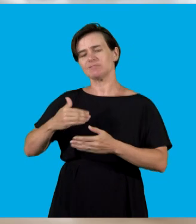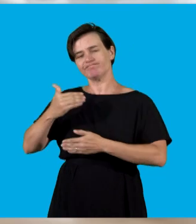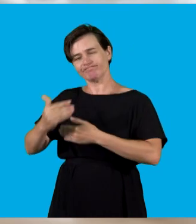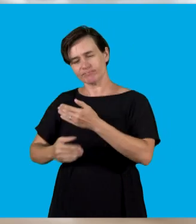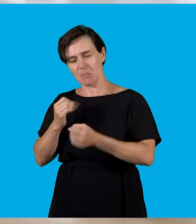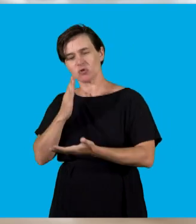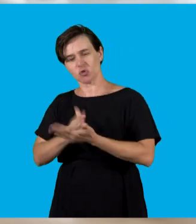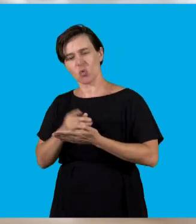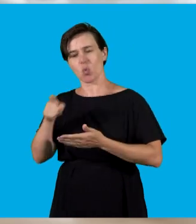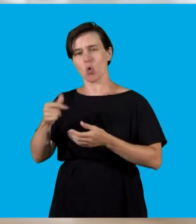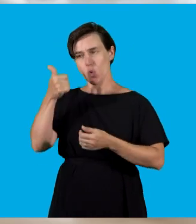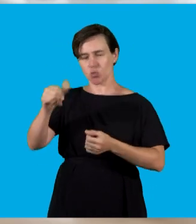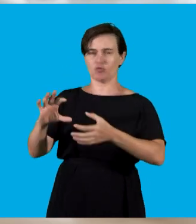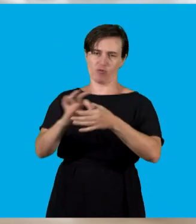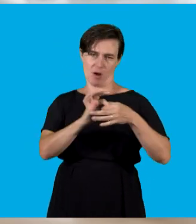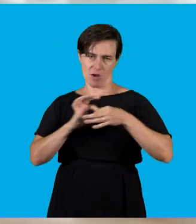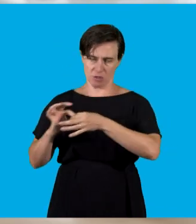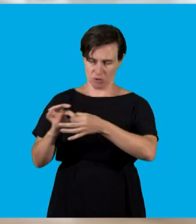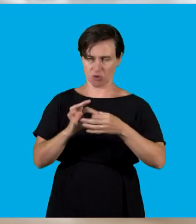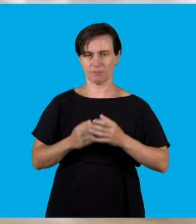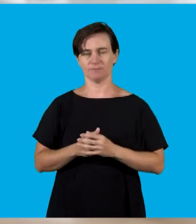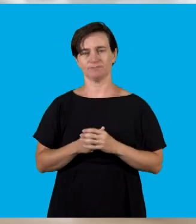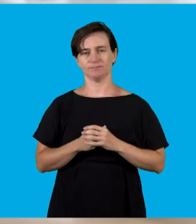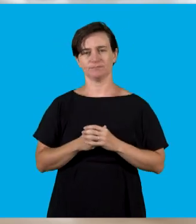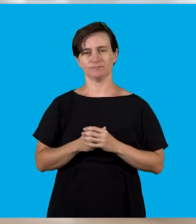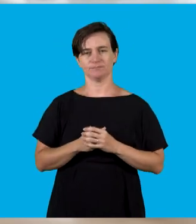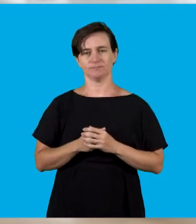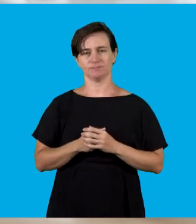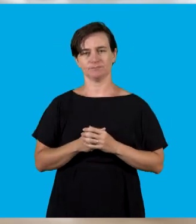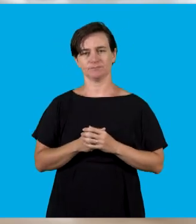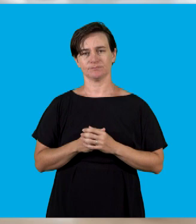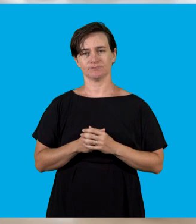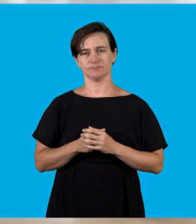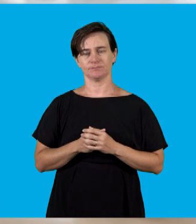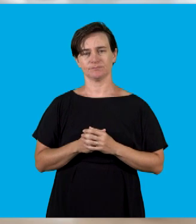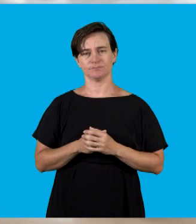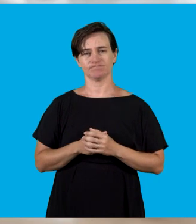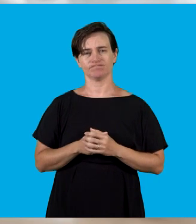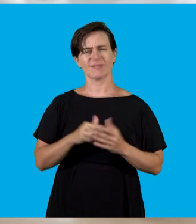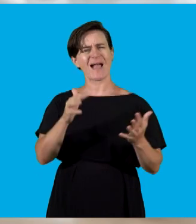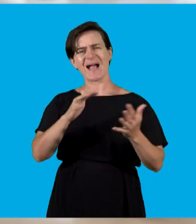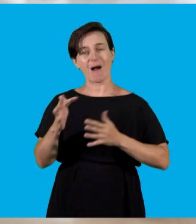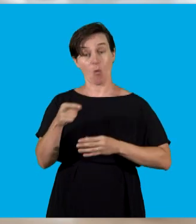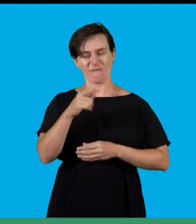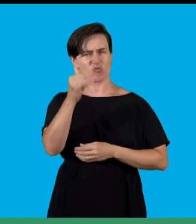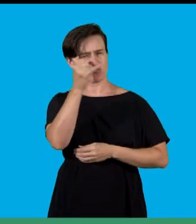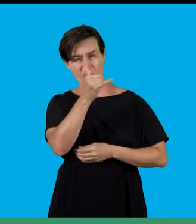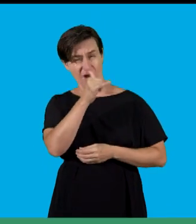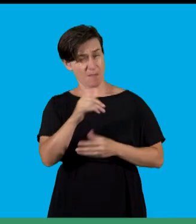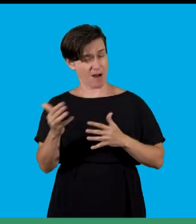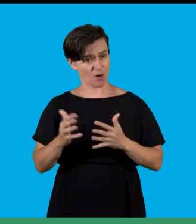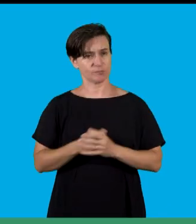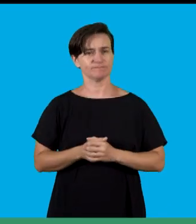to improve on the healthy relationship that they have with their employees. Initiatives to address